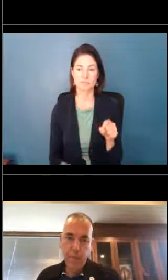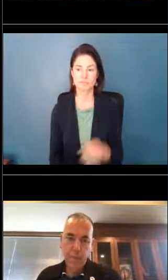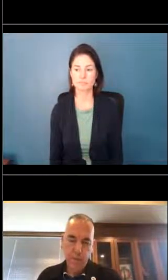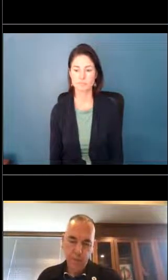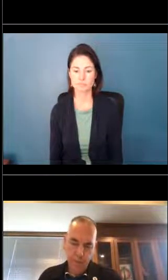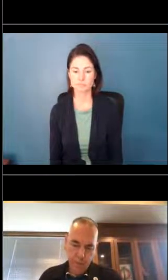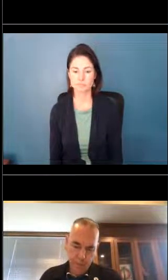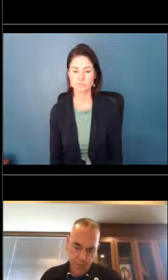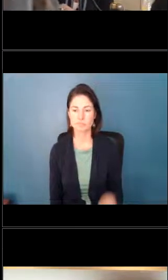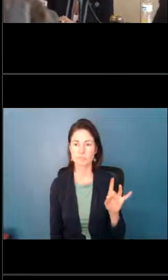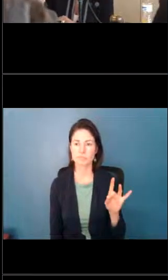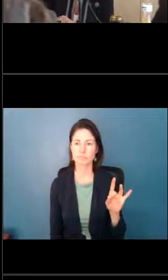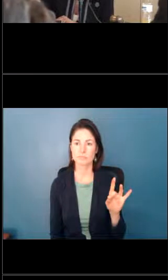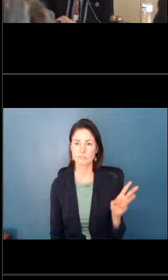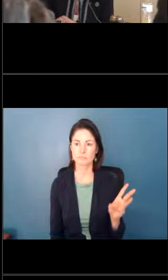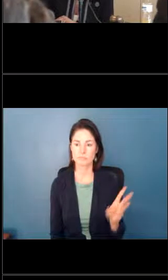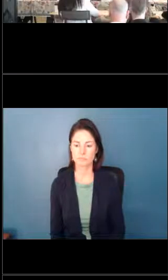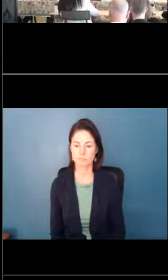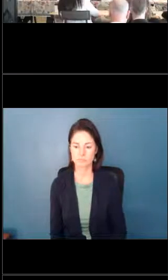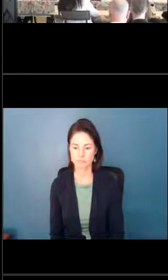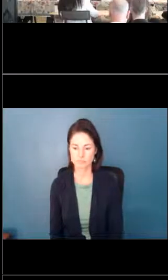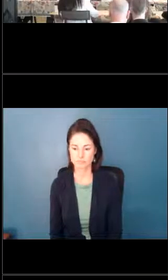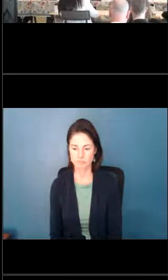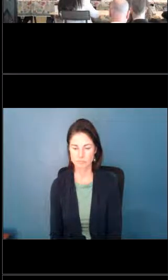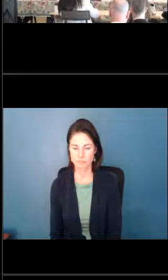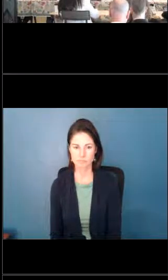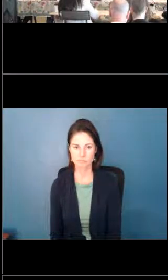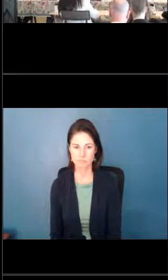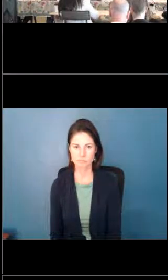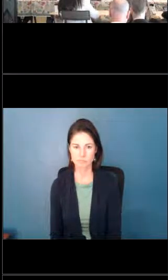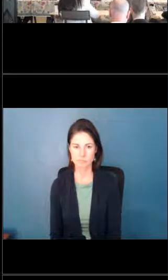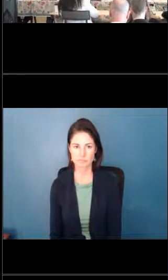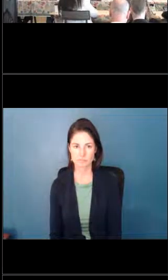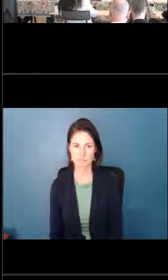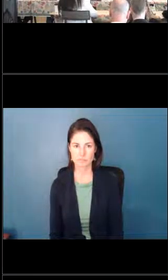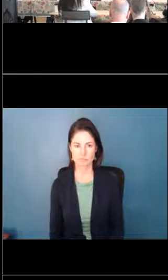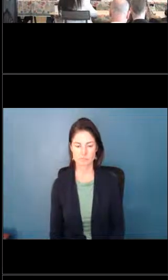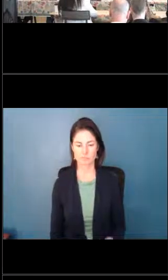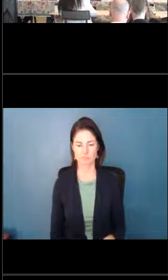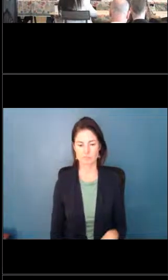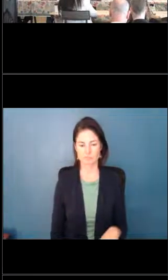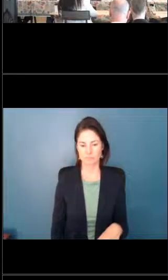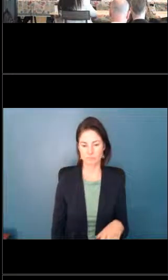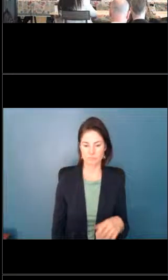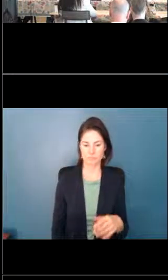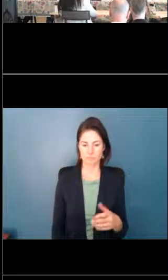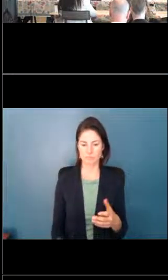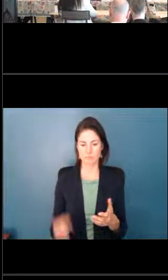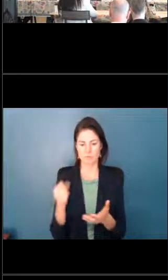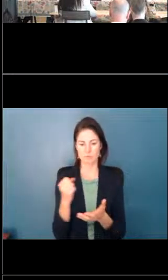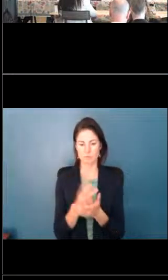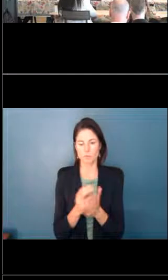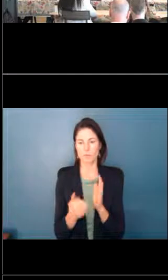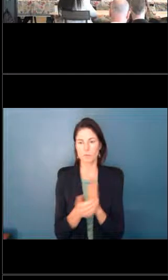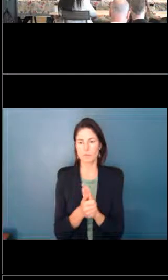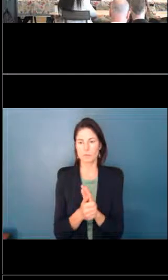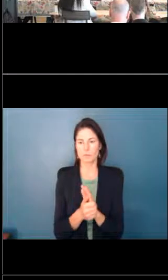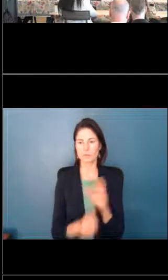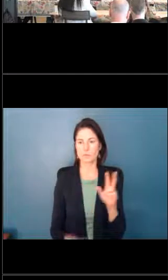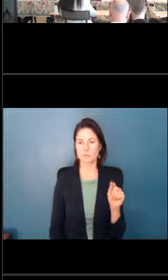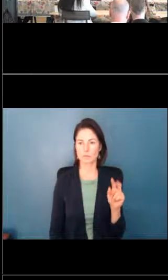Item 86. 86 is an action item to approve amendments to the 2022 SHOP. These SHOP amendments will